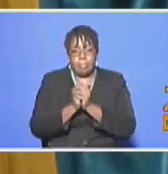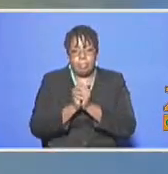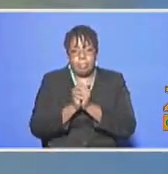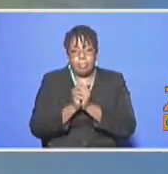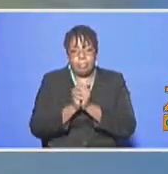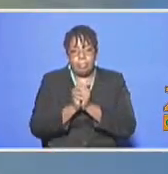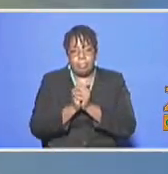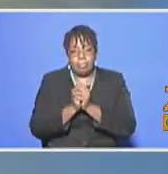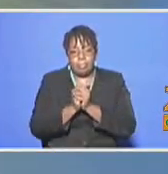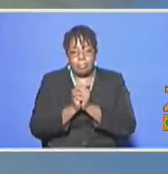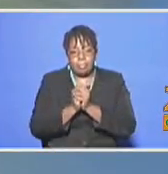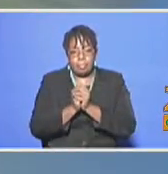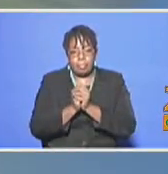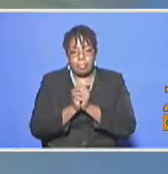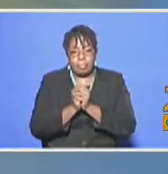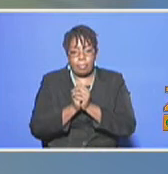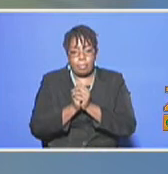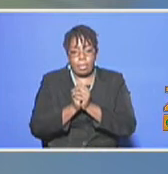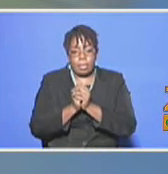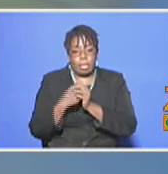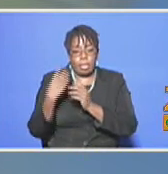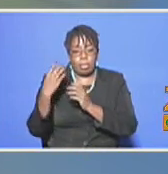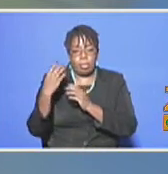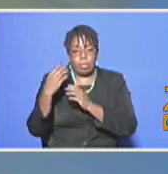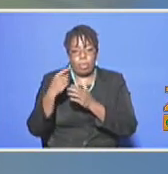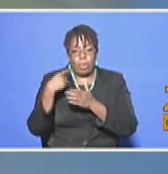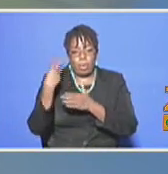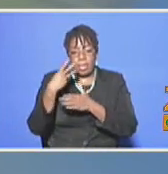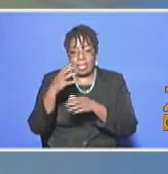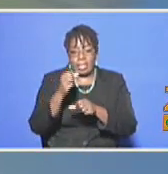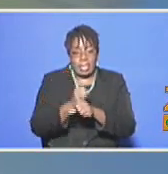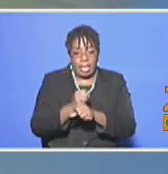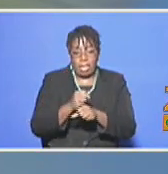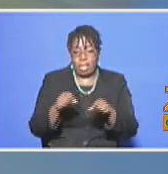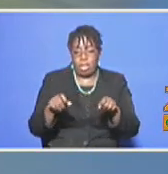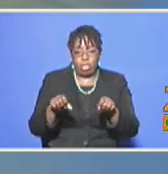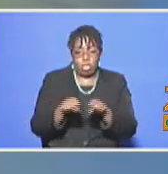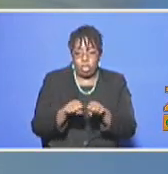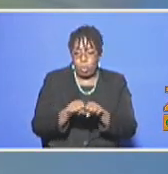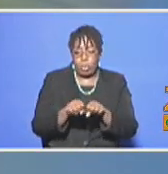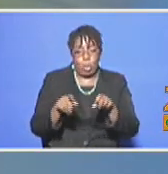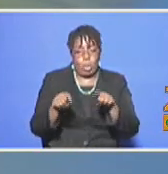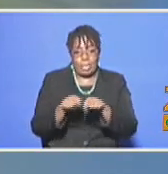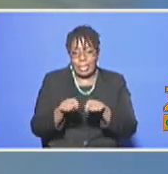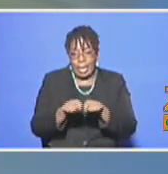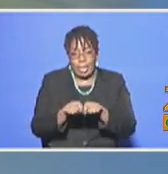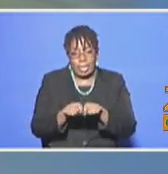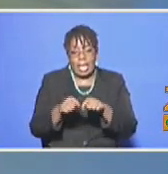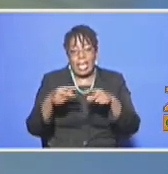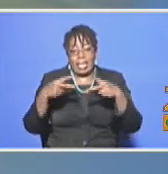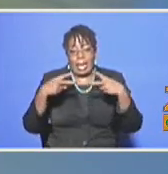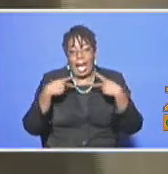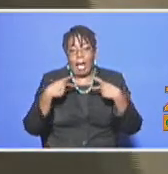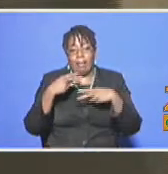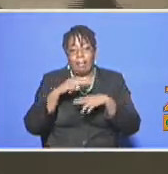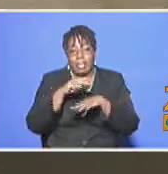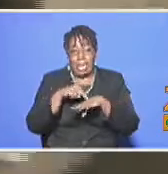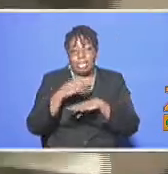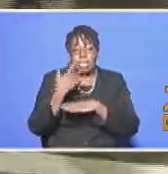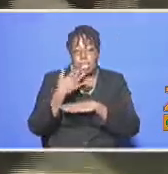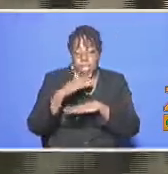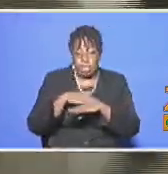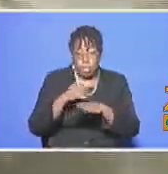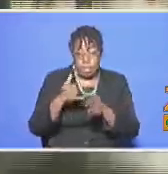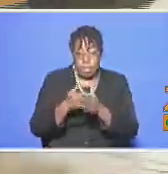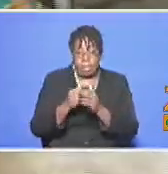just thought, man, it would be so great if I could actually buy a pair of tennis or a pair of shoes that actually had our national colors all in it. And it was